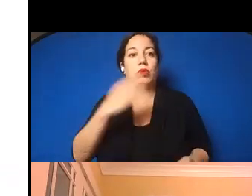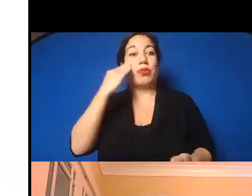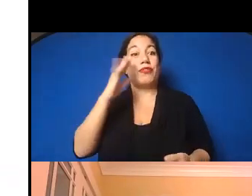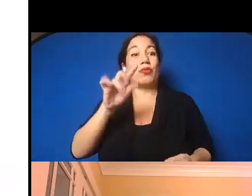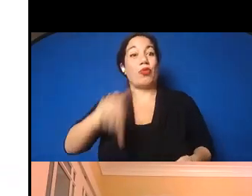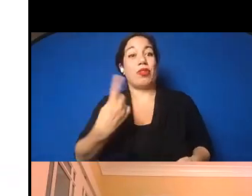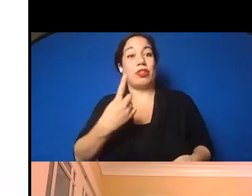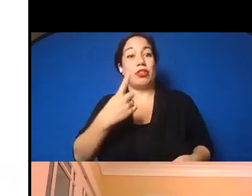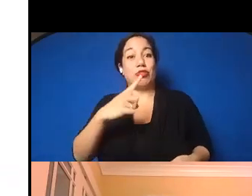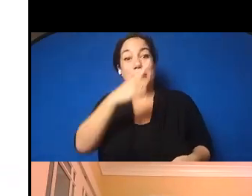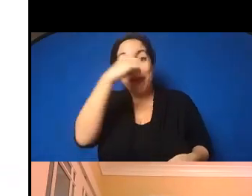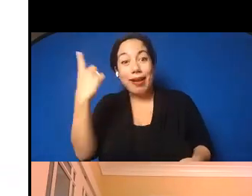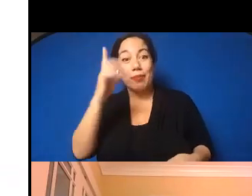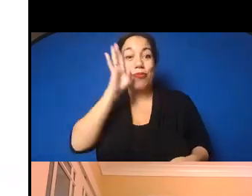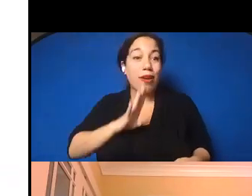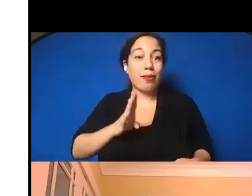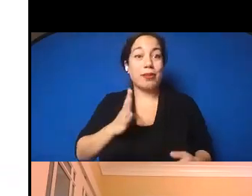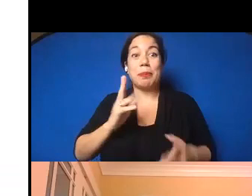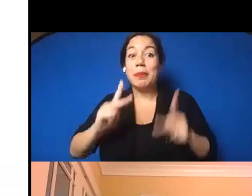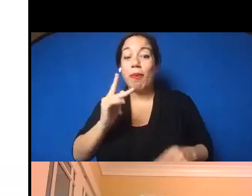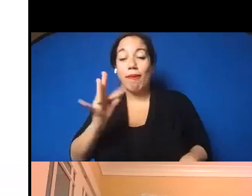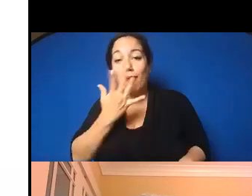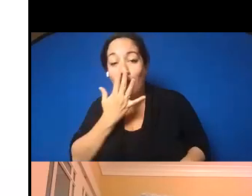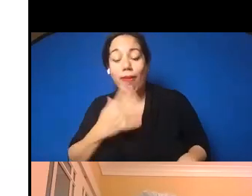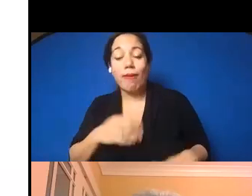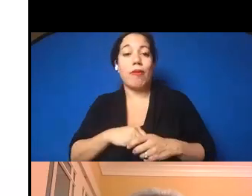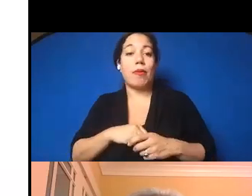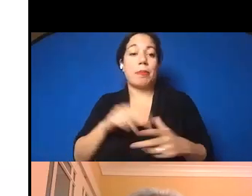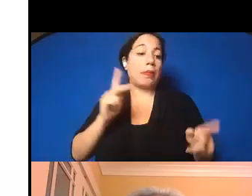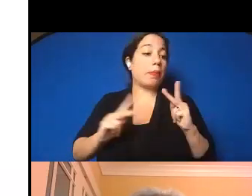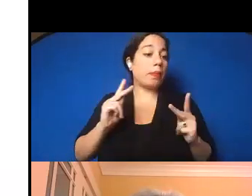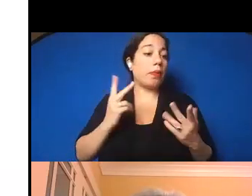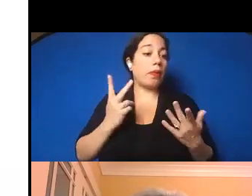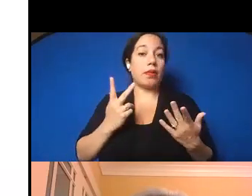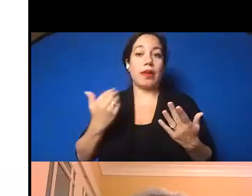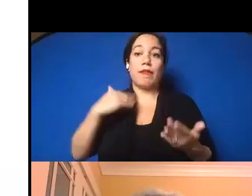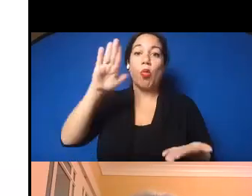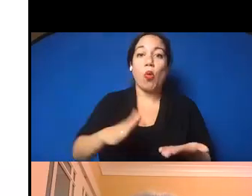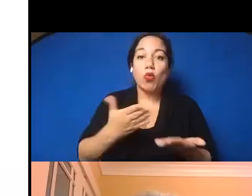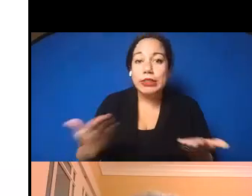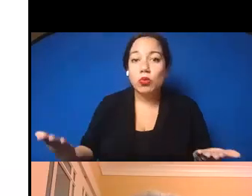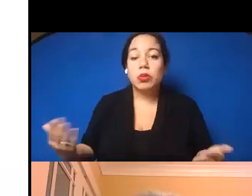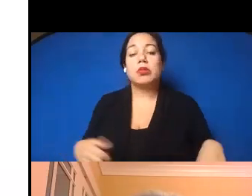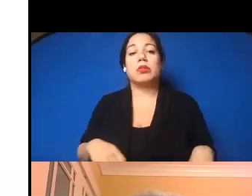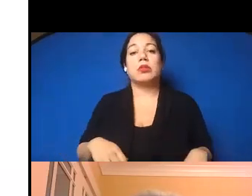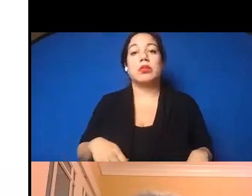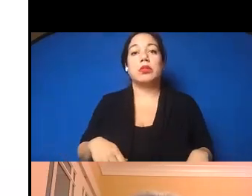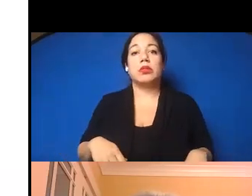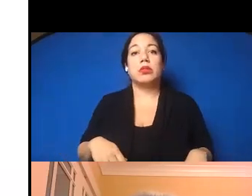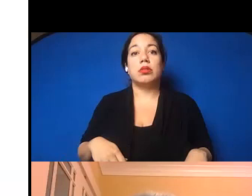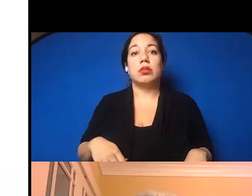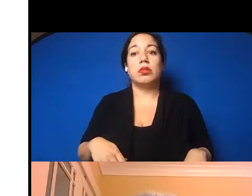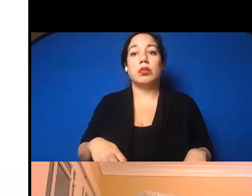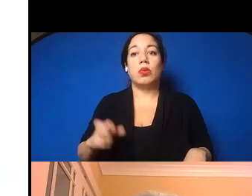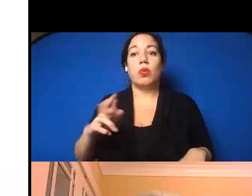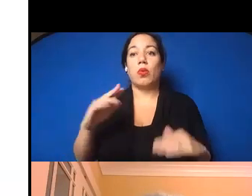or people of color, people who are who have lower resources, people who have comorbidities